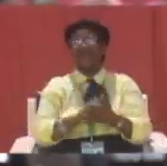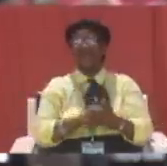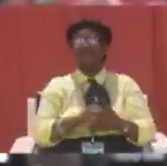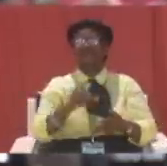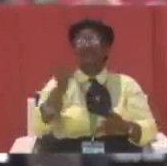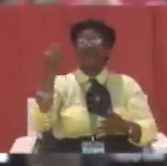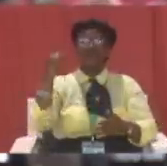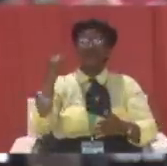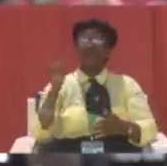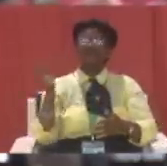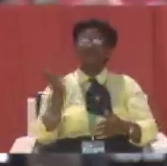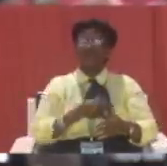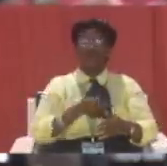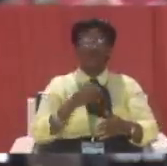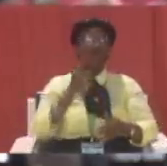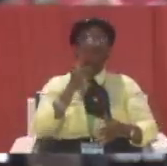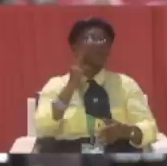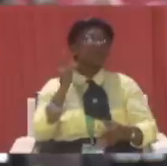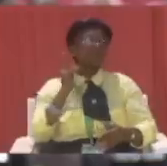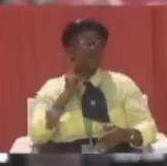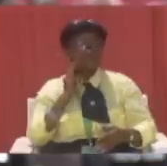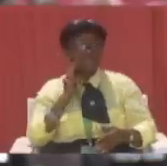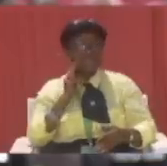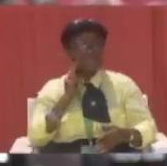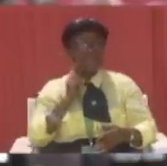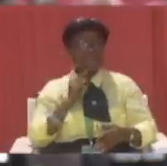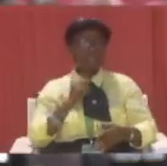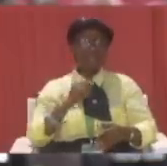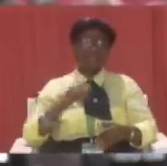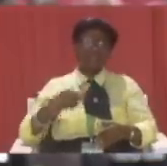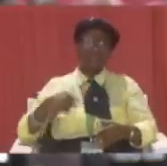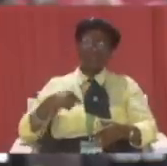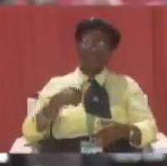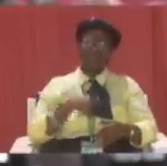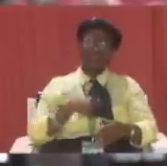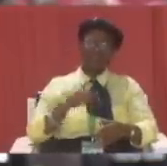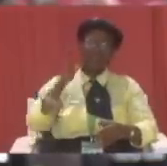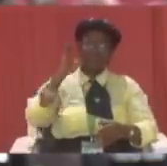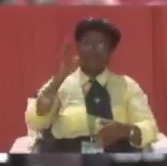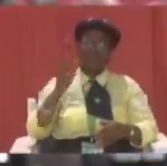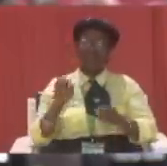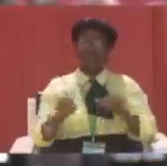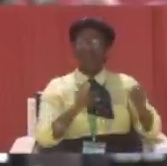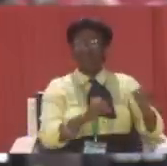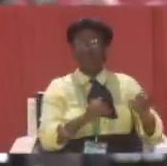How do you keep out the mosquitoes? We just ran the thing with mosquito net.